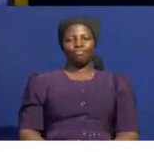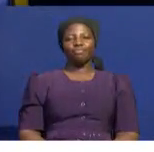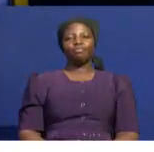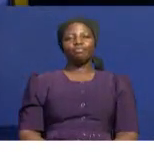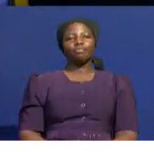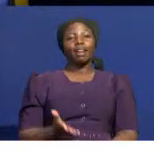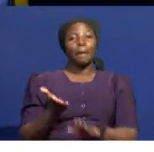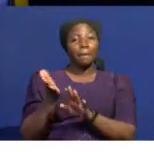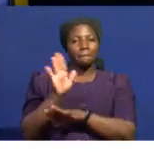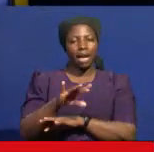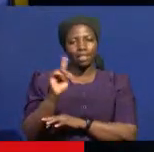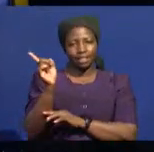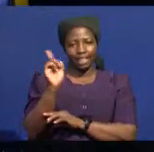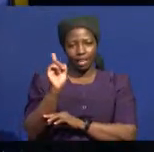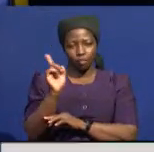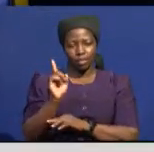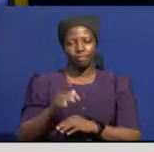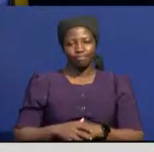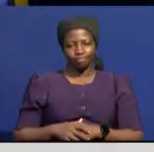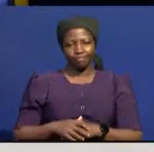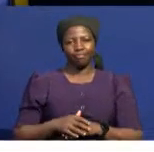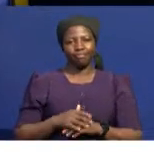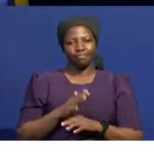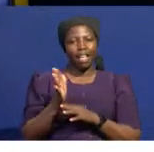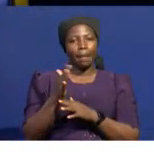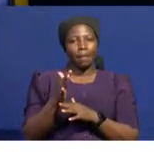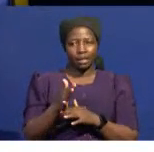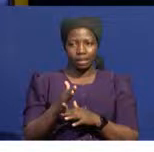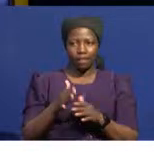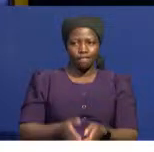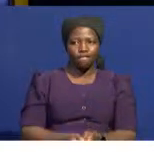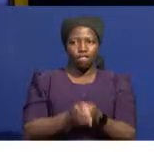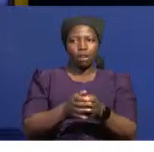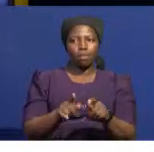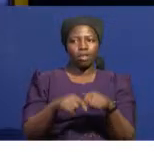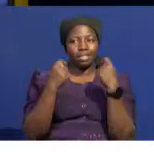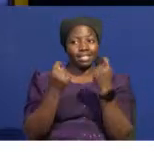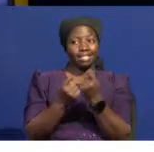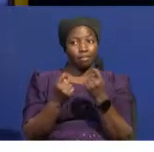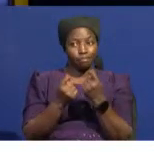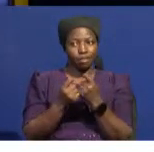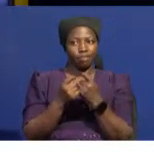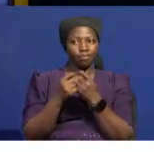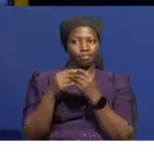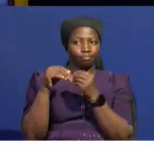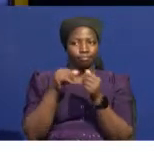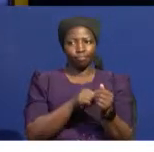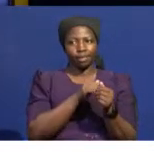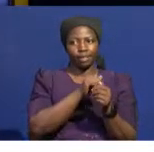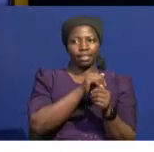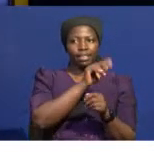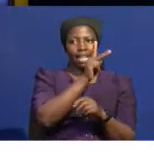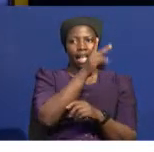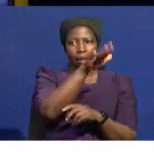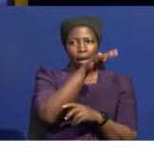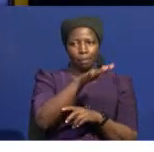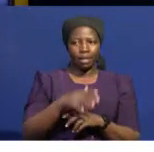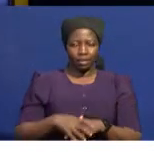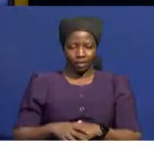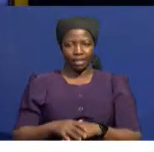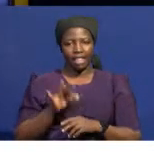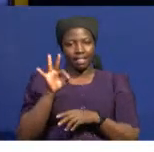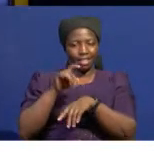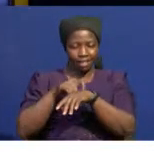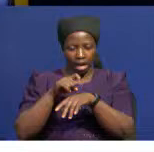Back in Nairobi, the Russian embassy volleyball team defeated Parliament of Kenya in 3 straight sets in a friendly volleyball